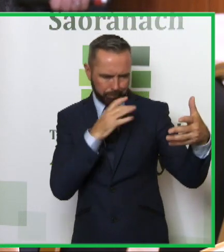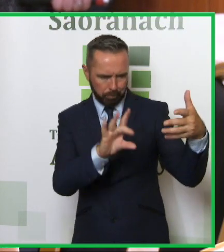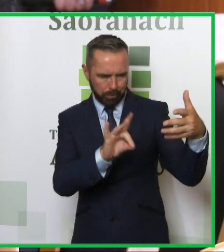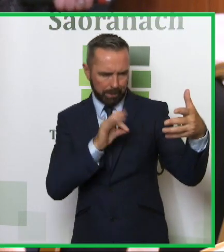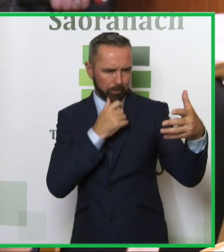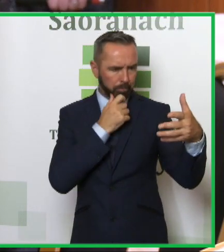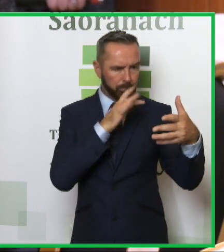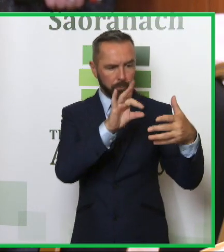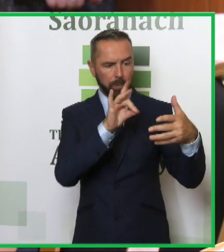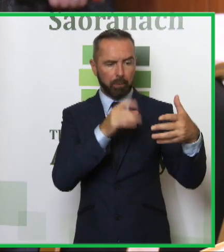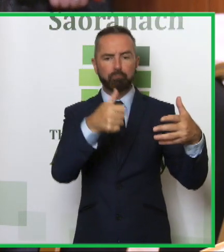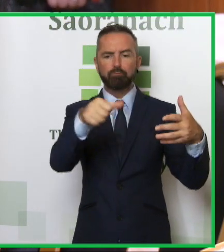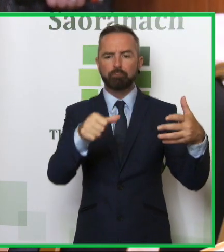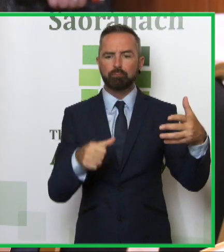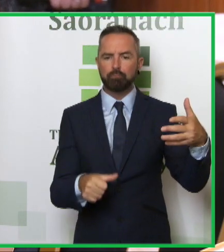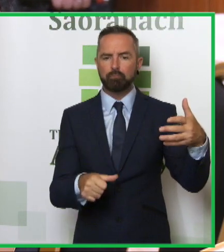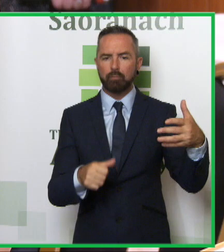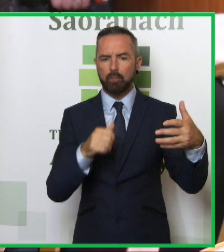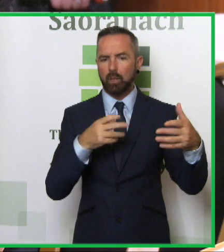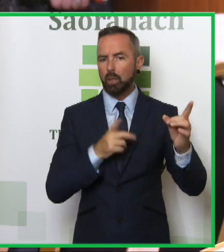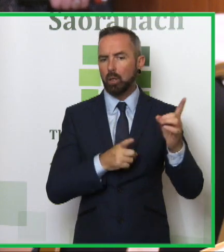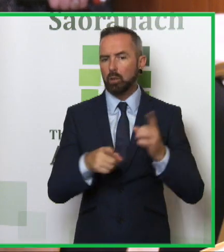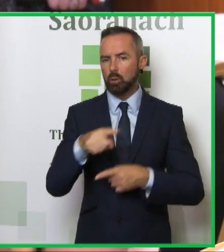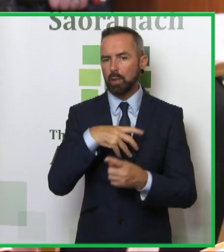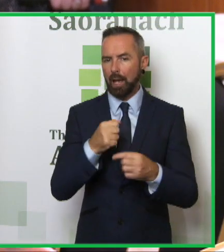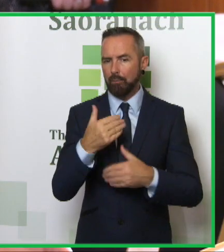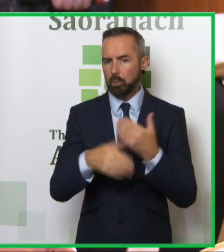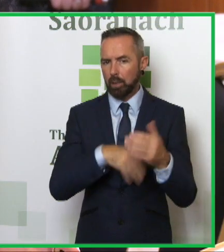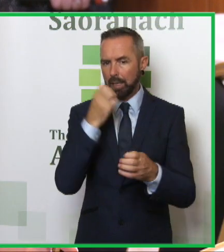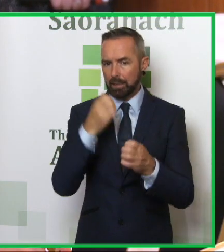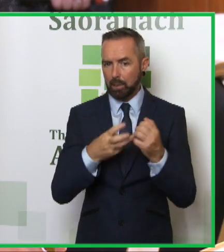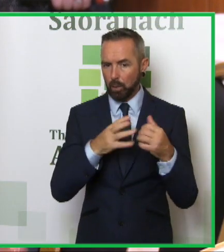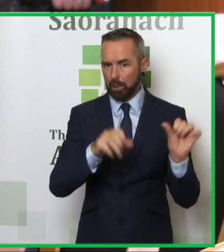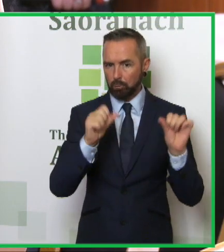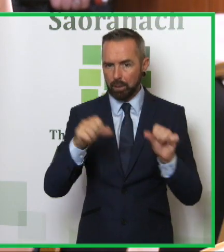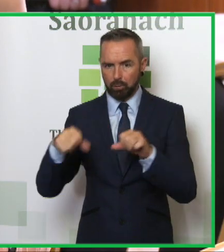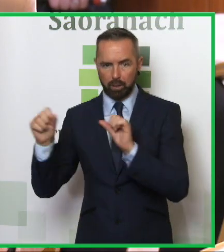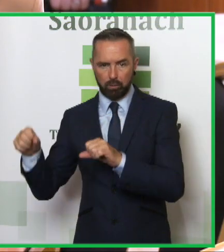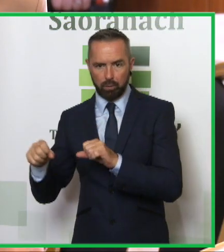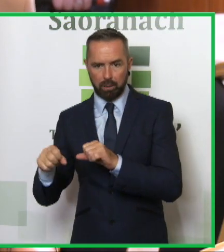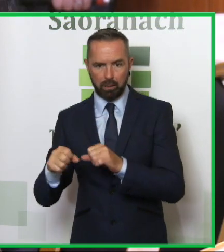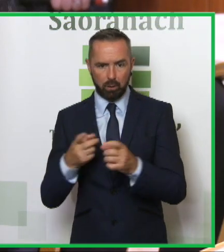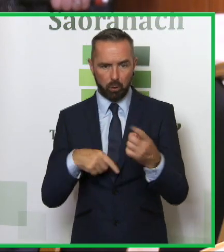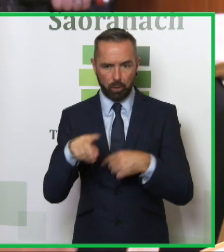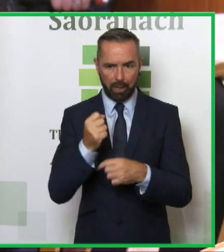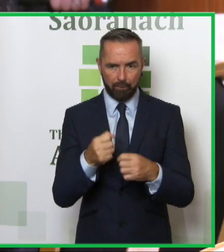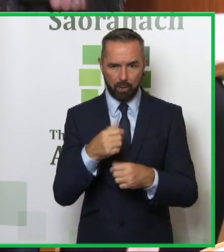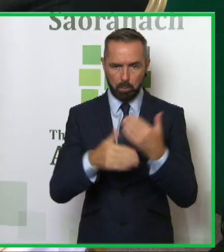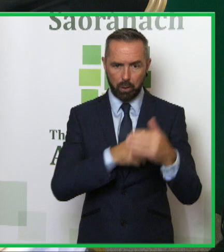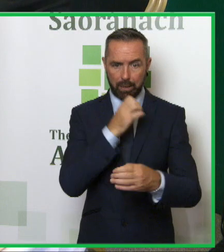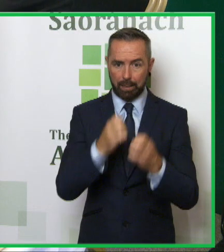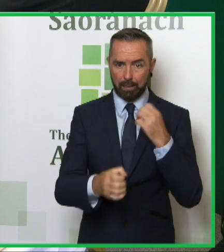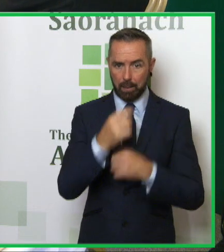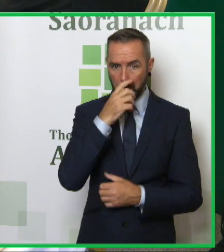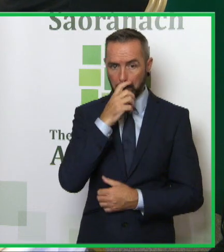through? Do we have a process at the end once we've agreed all of these recommendations? Could you talk to that, please? Thanks. Thanks,